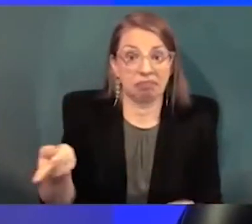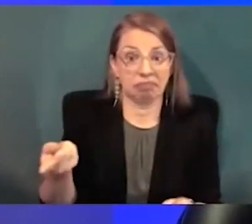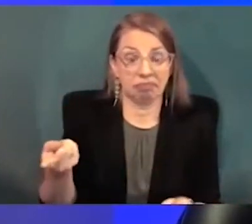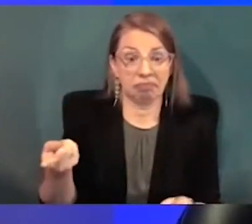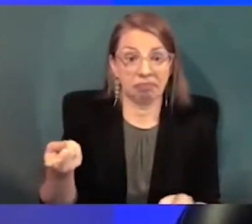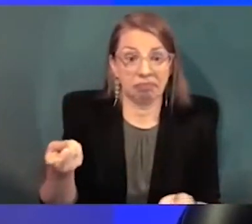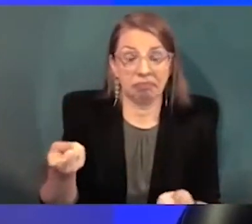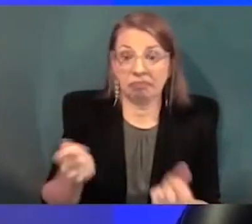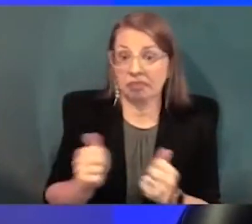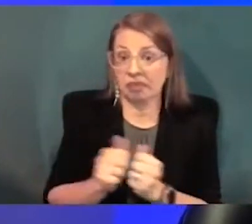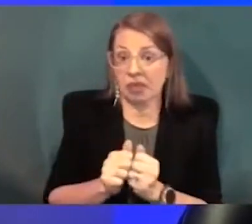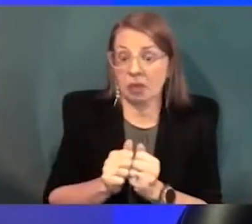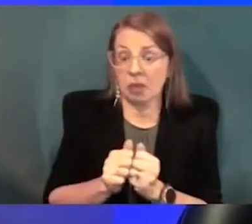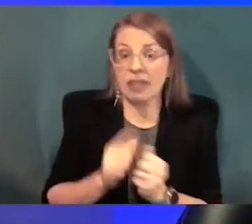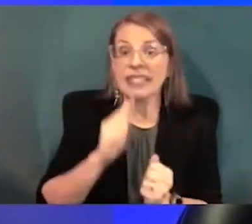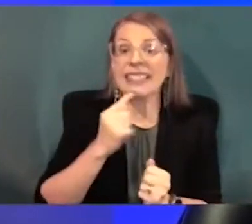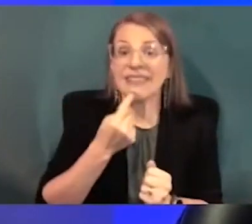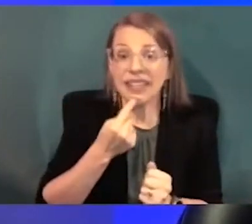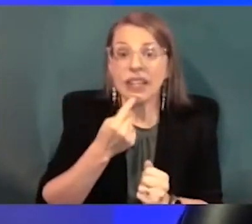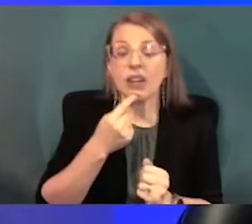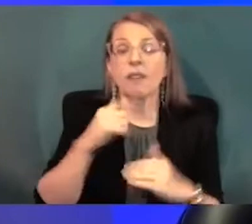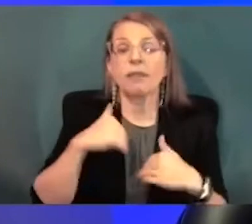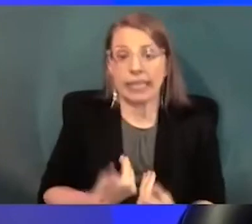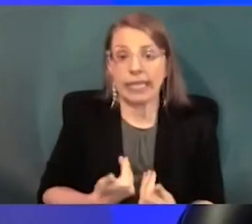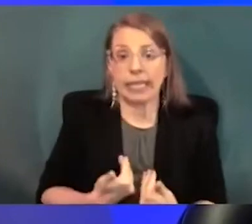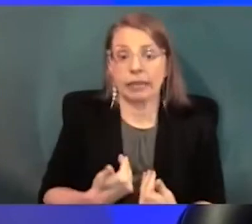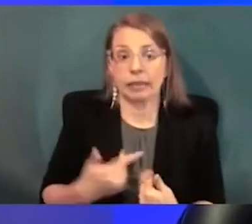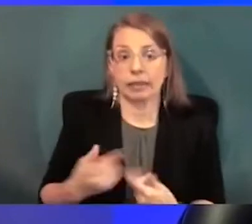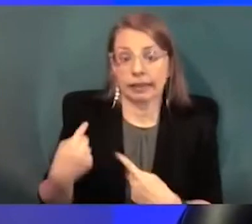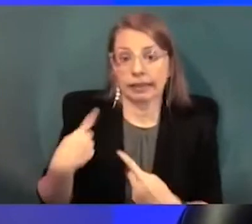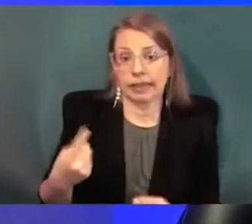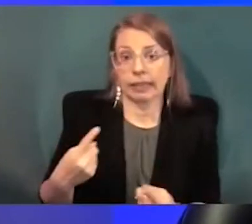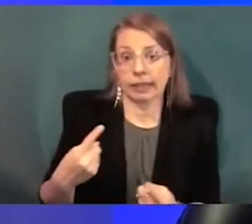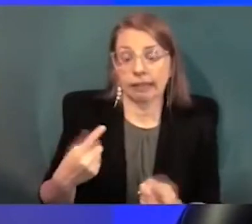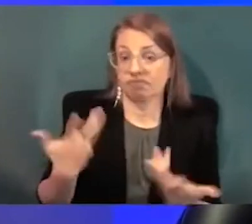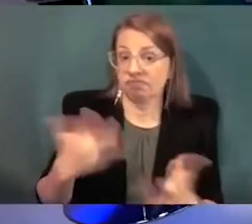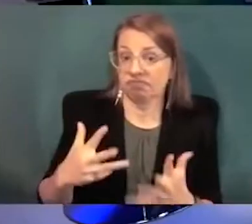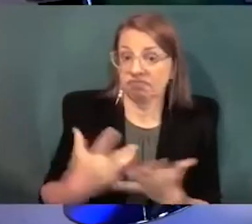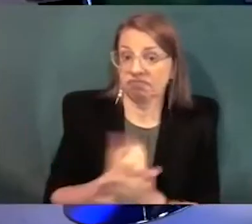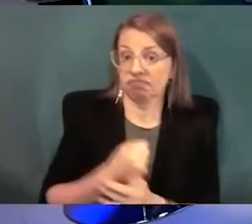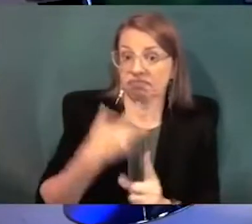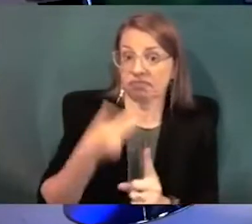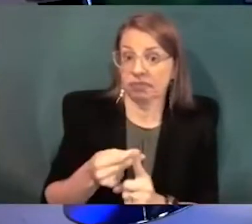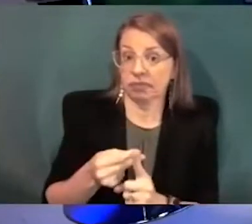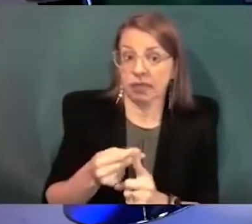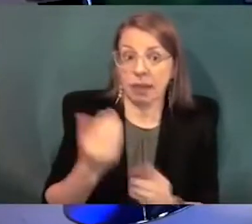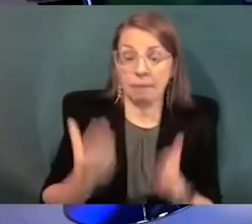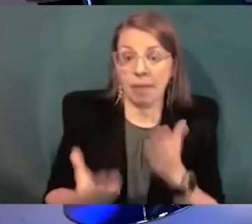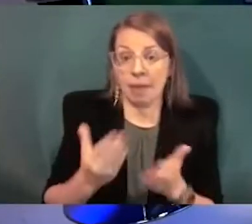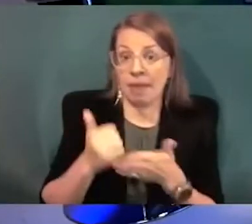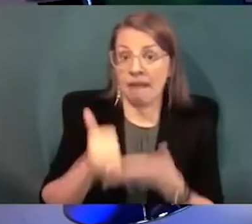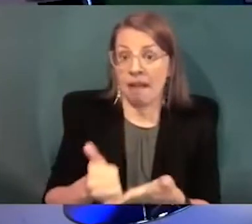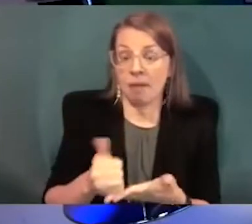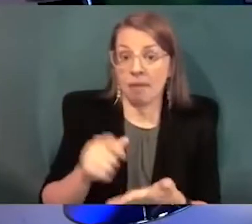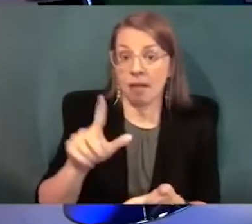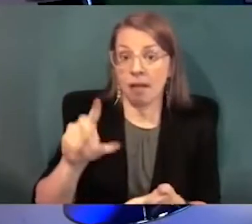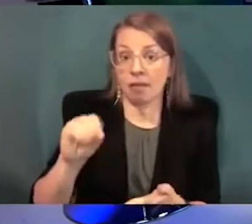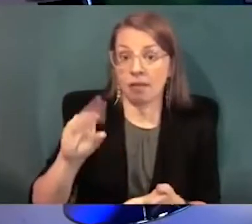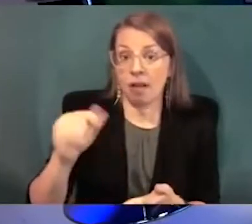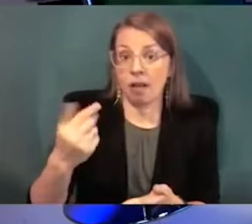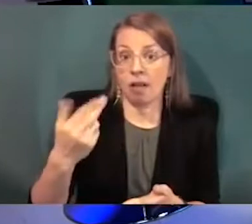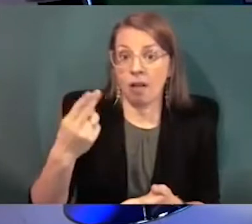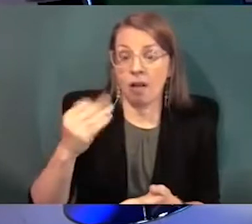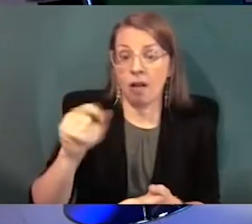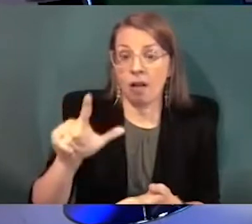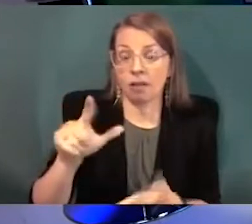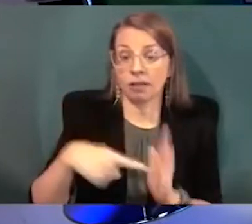with the severe fatigue since I was vaccinated. So maybe it did help your long haul syndrome a little as well. It's interesting because we both are really